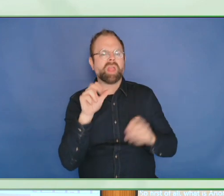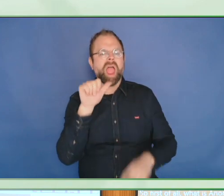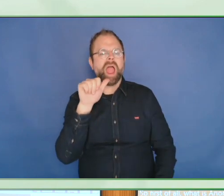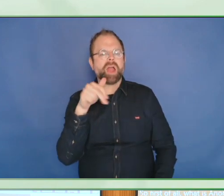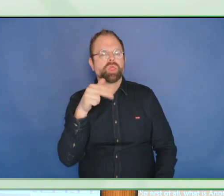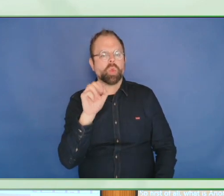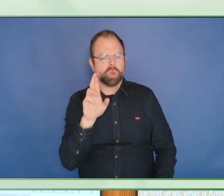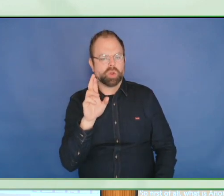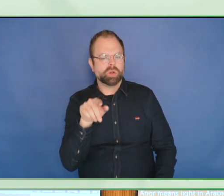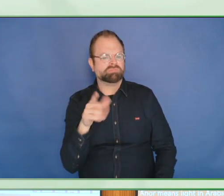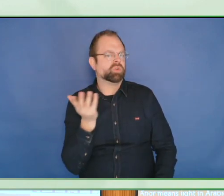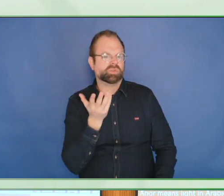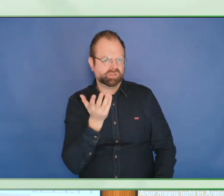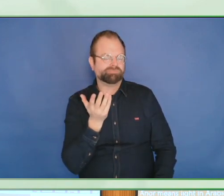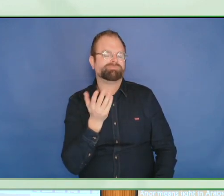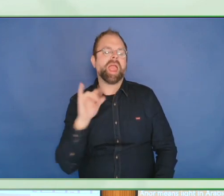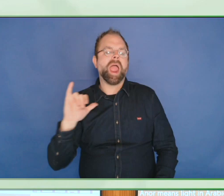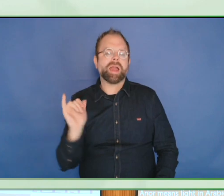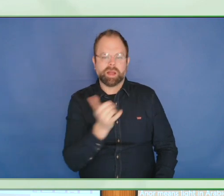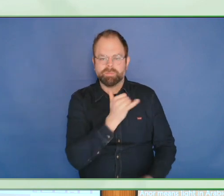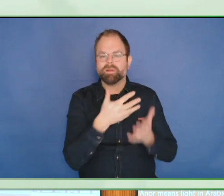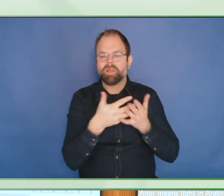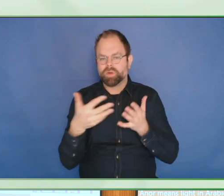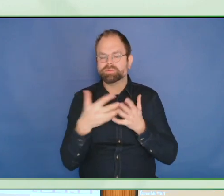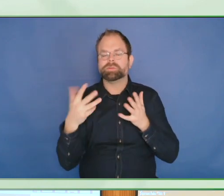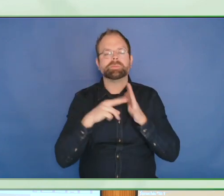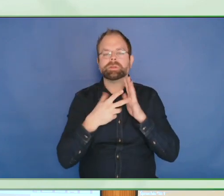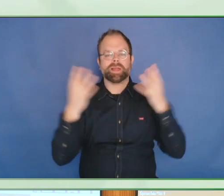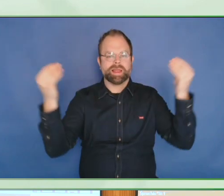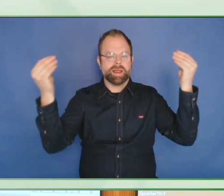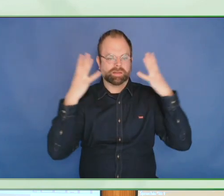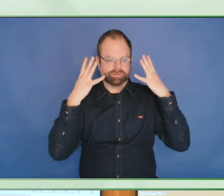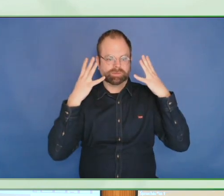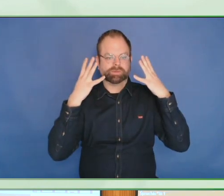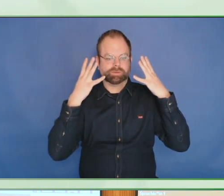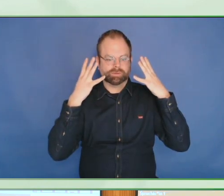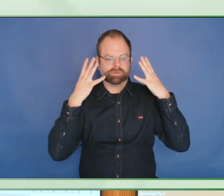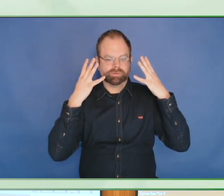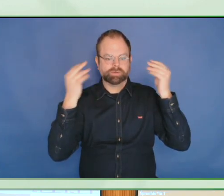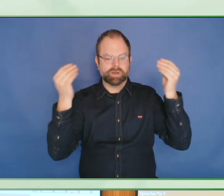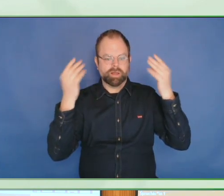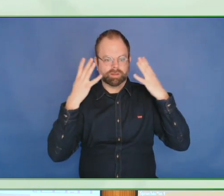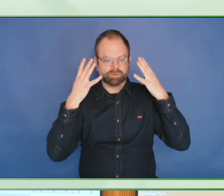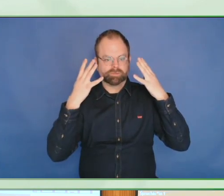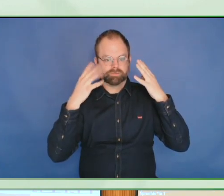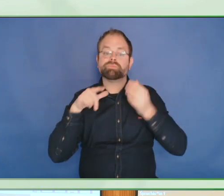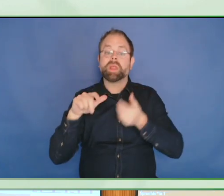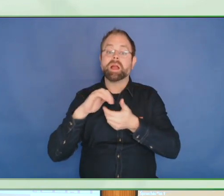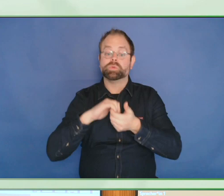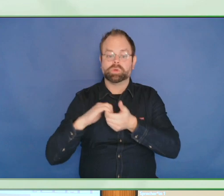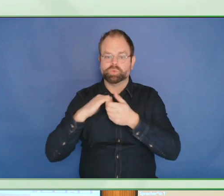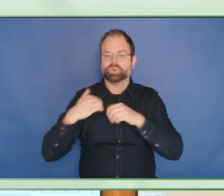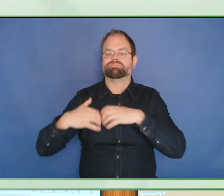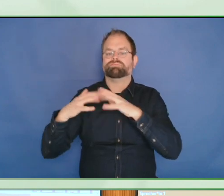that was established in 2013 in Marrakech, Morocco, and it's one of the first social enterprises that focuses